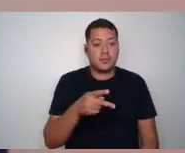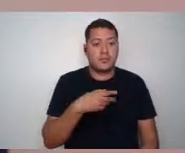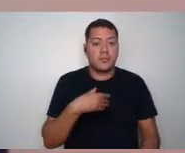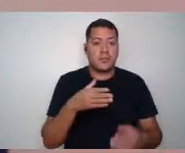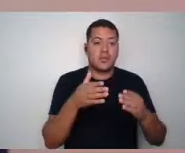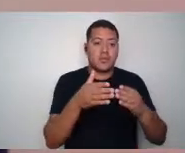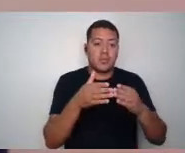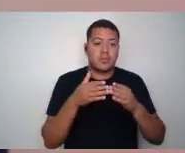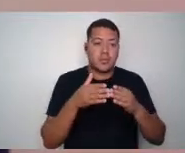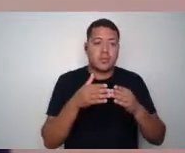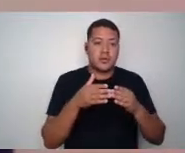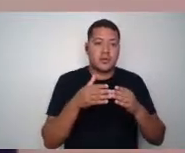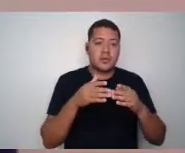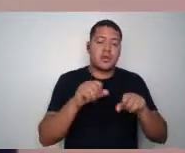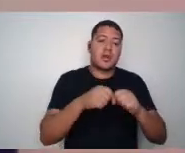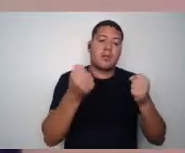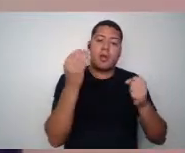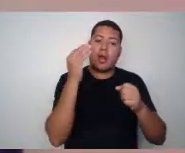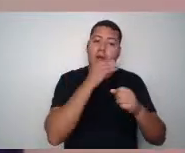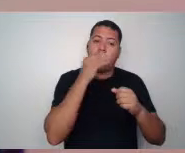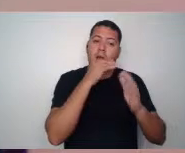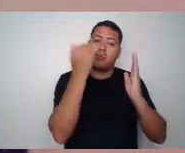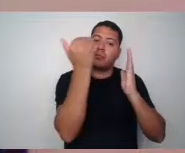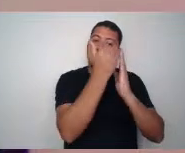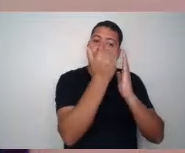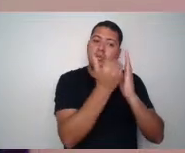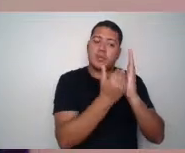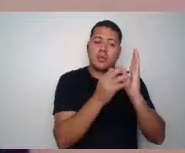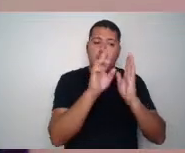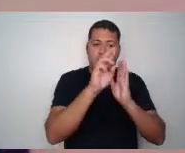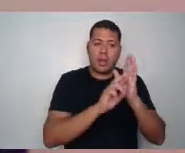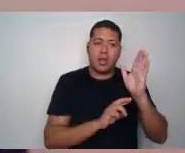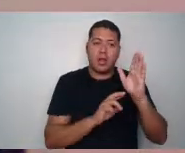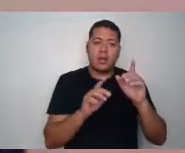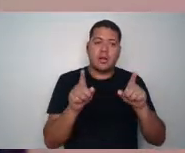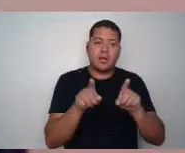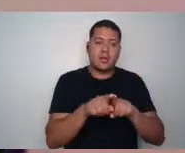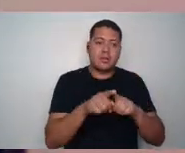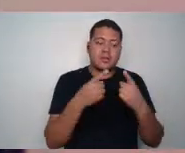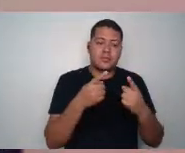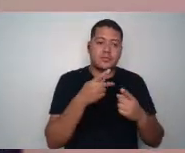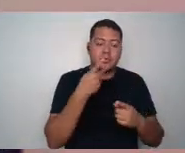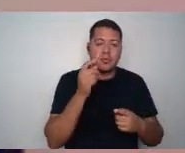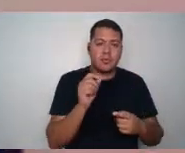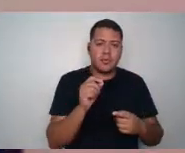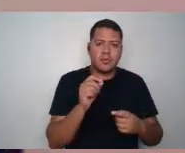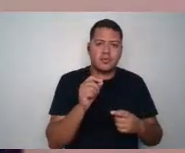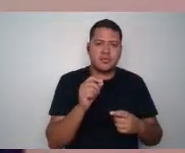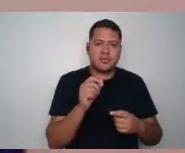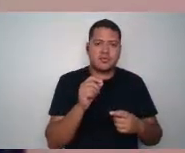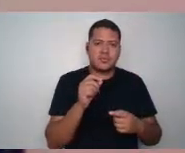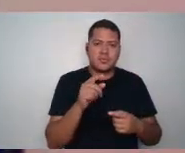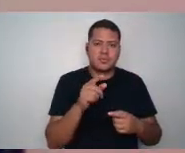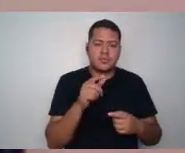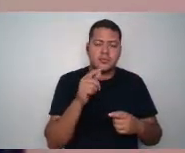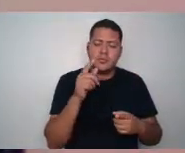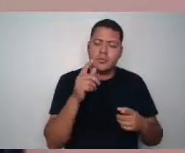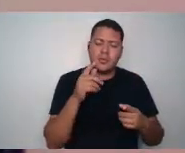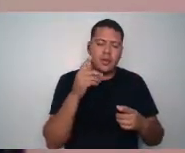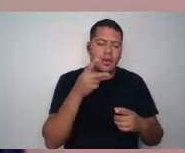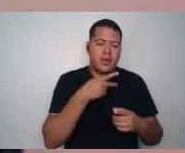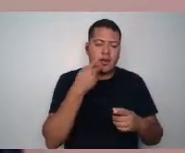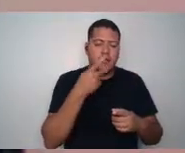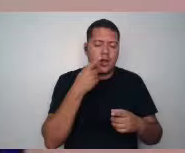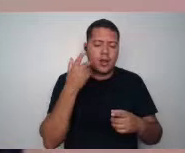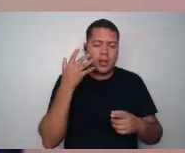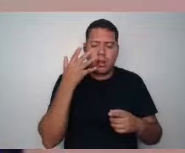President, thank you very much. I would like to ask for permission to say that